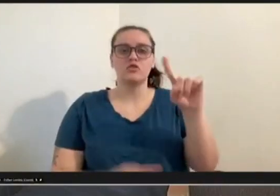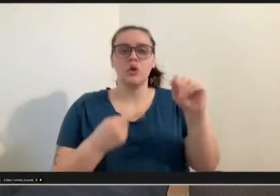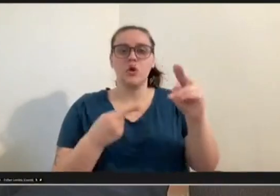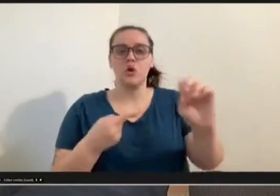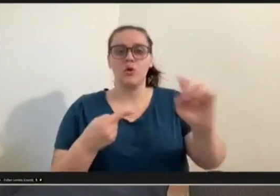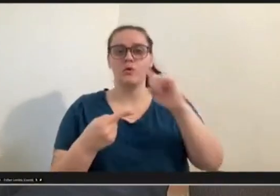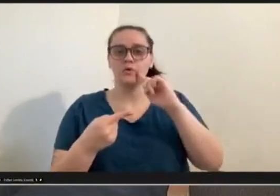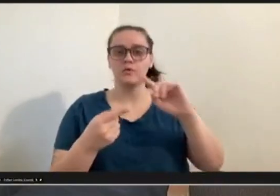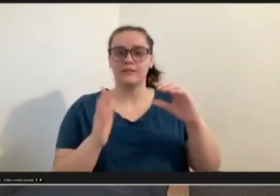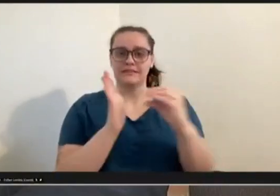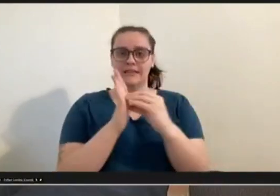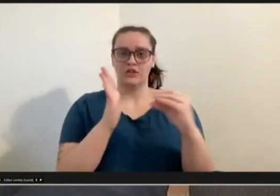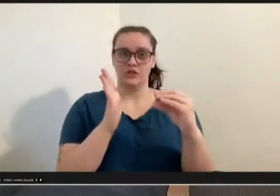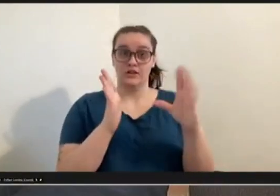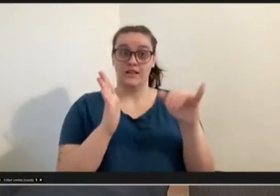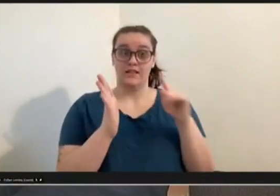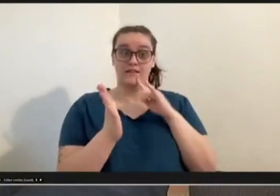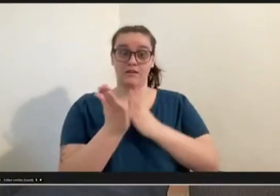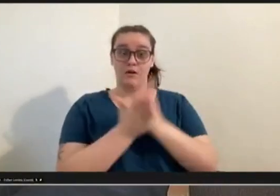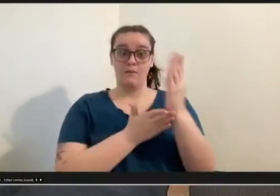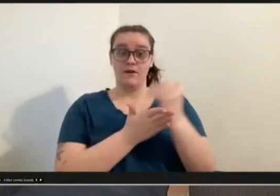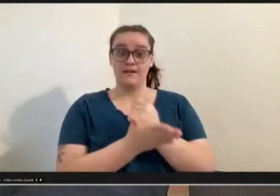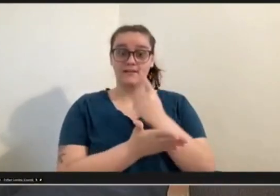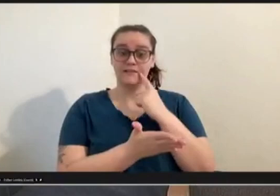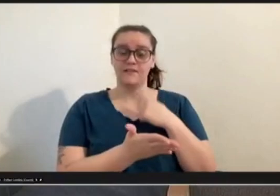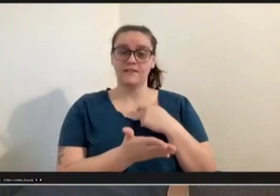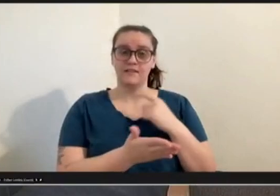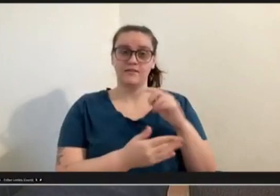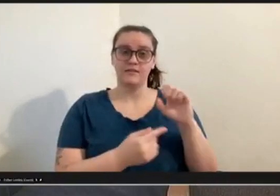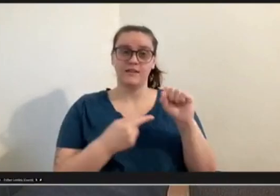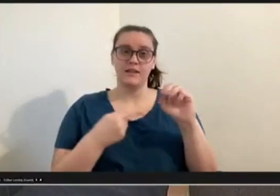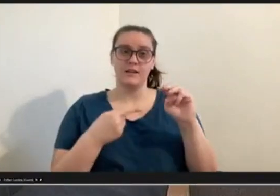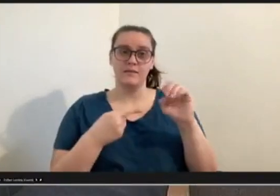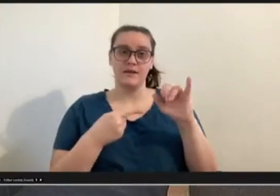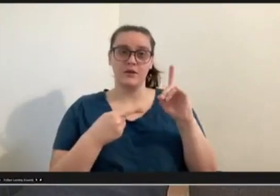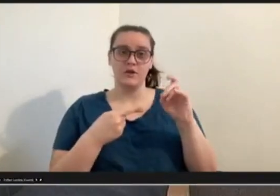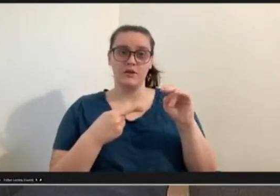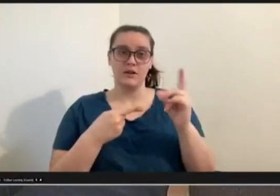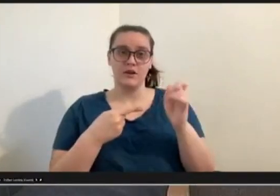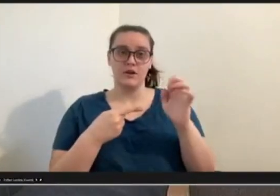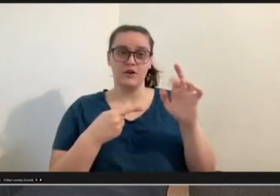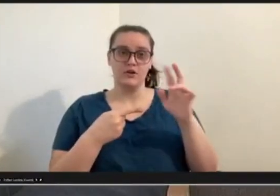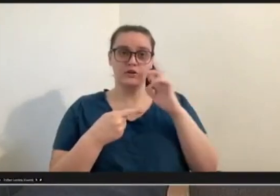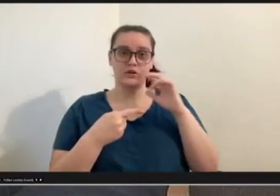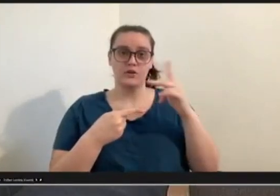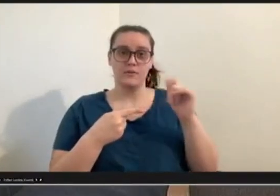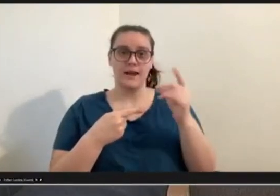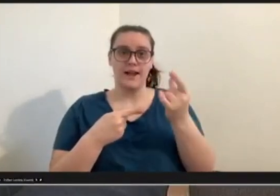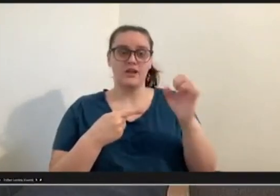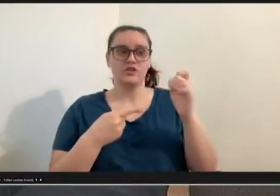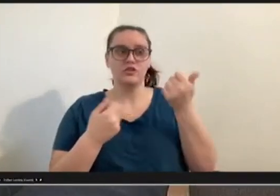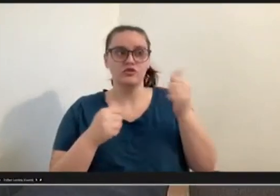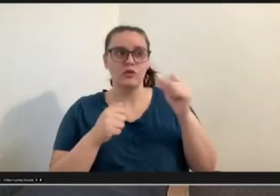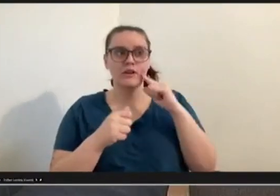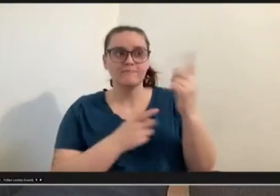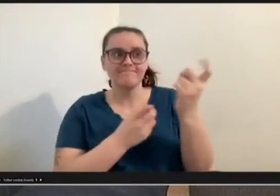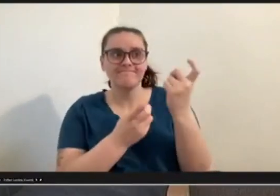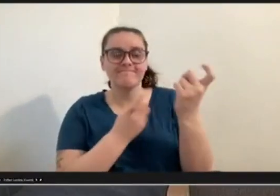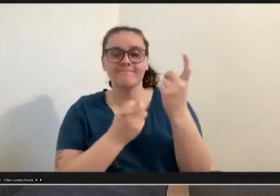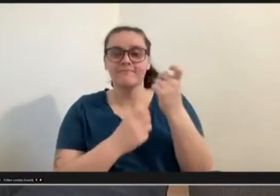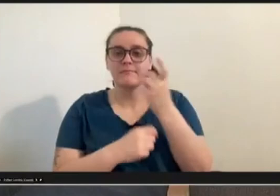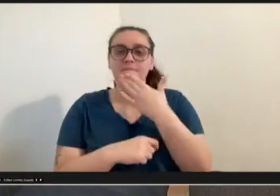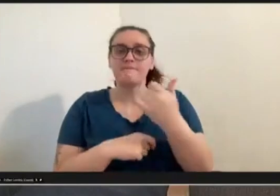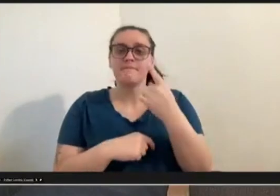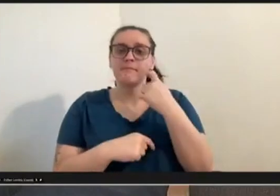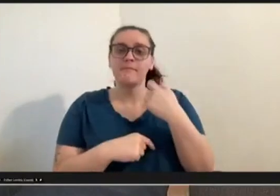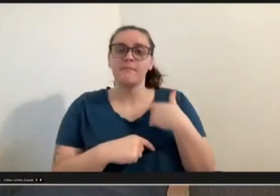comprehensive semiconductor package, specifically designed to attract the best and brightest semiconductor businesses to our great